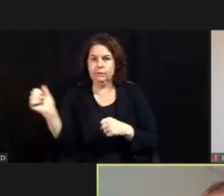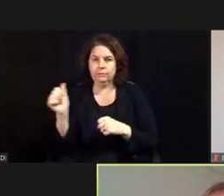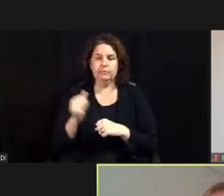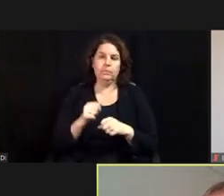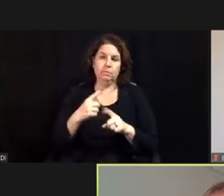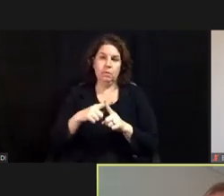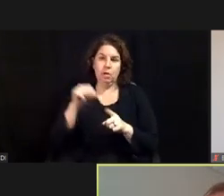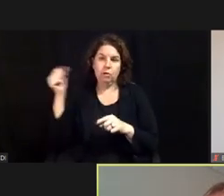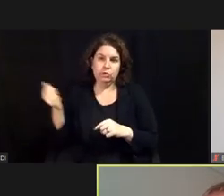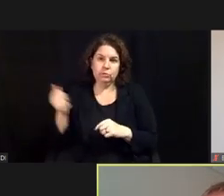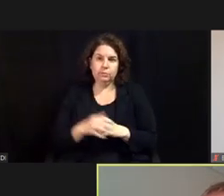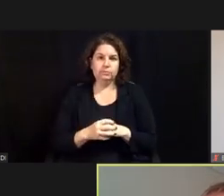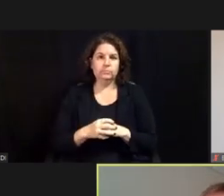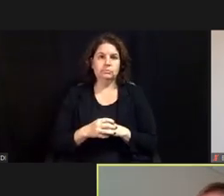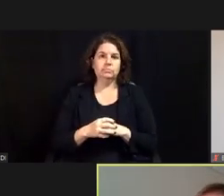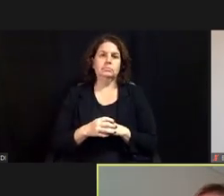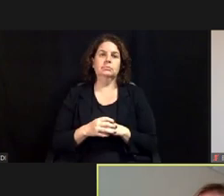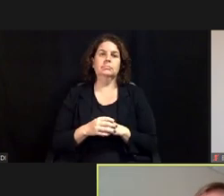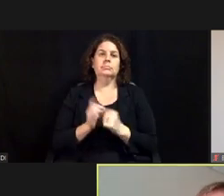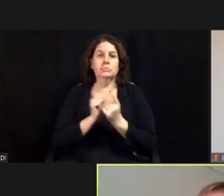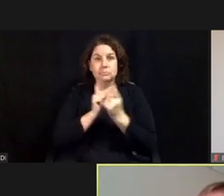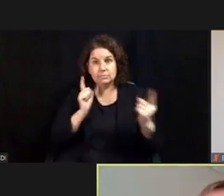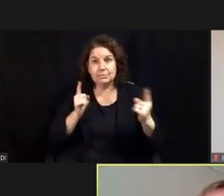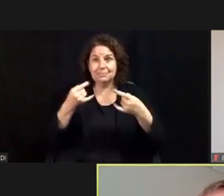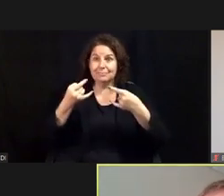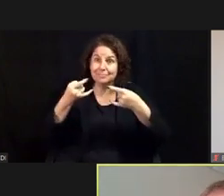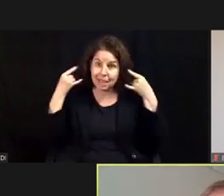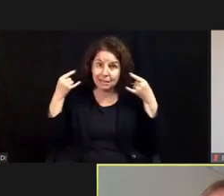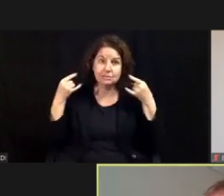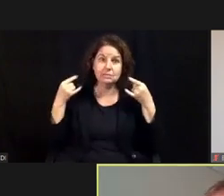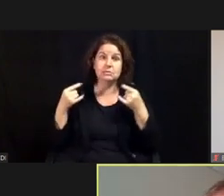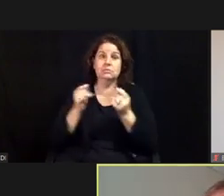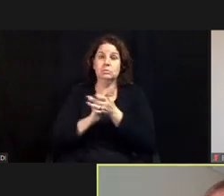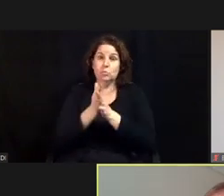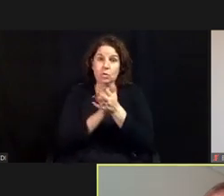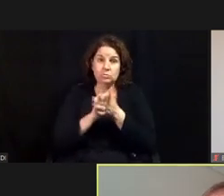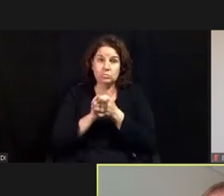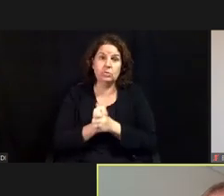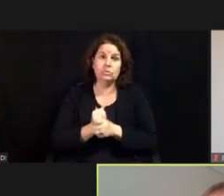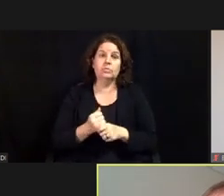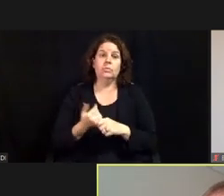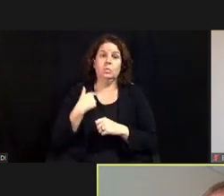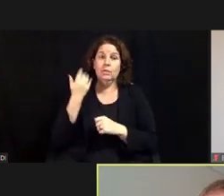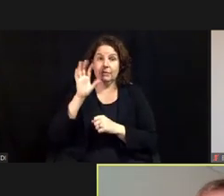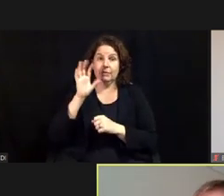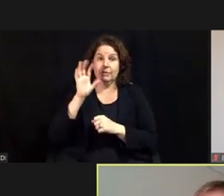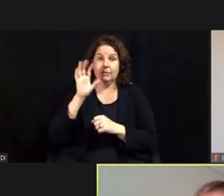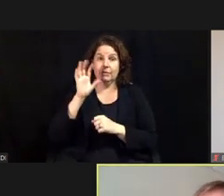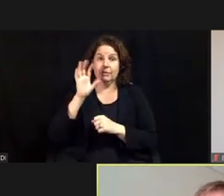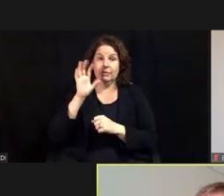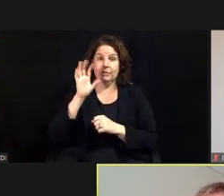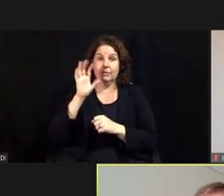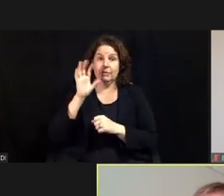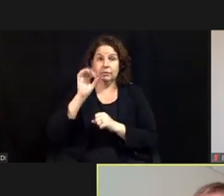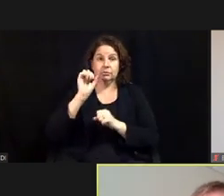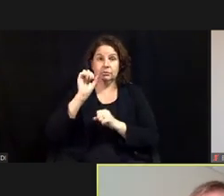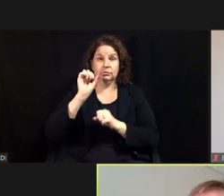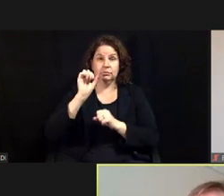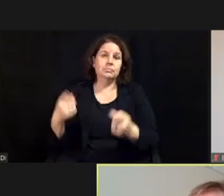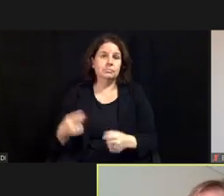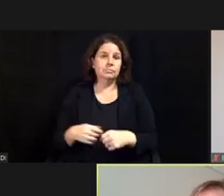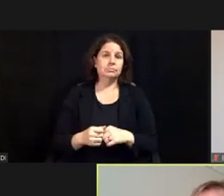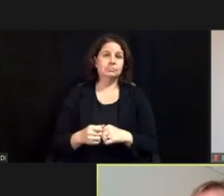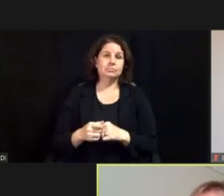our face, washing our hands, those things, we've been repeating them over and over and over again. And they do bear repeating over and over again because they